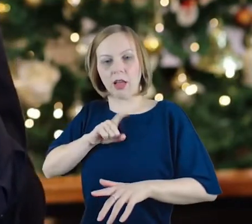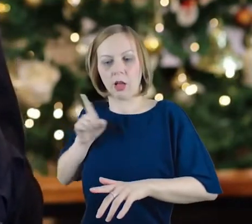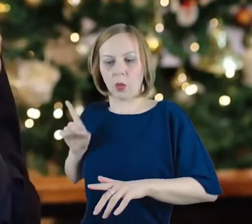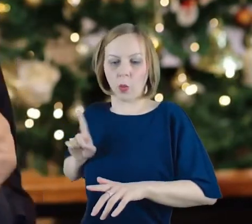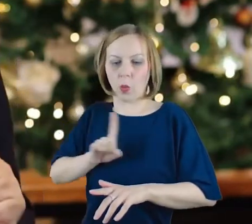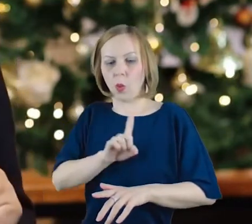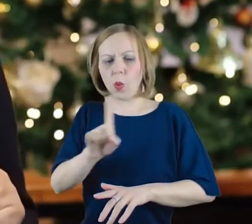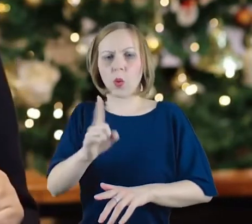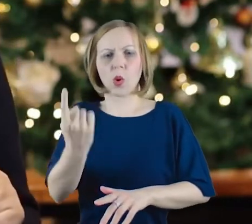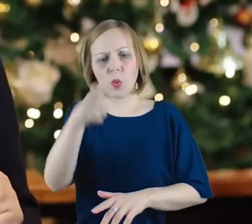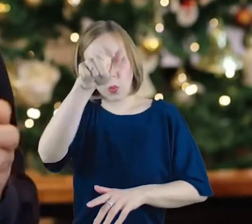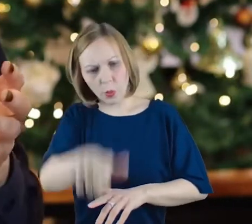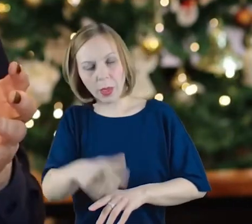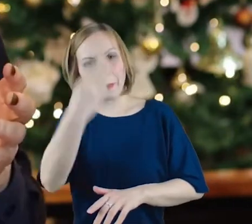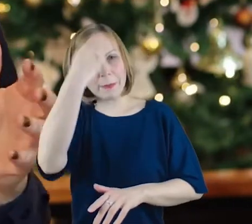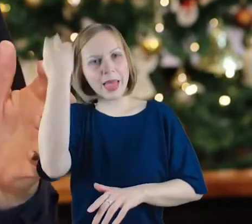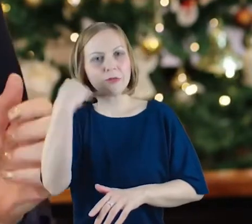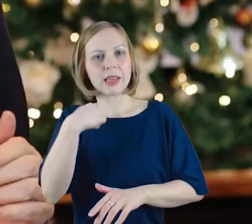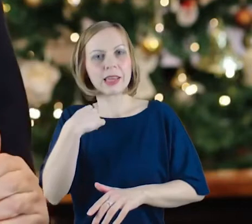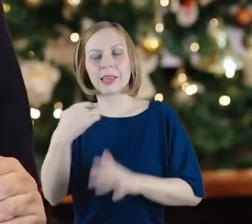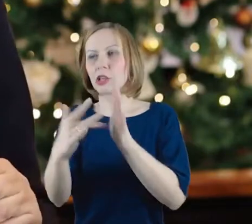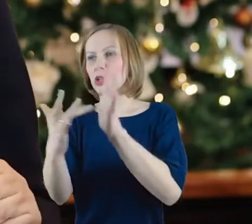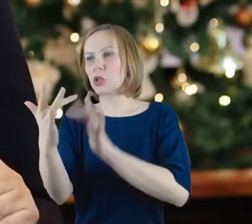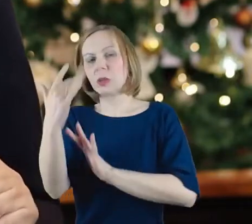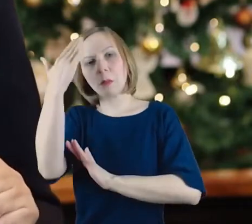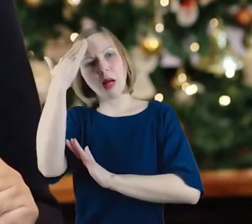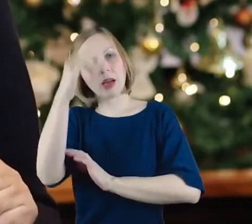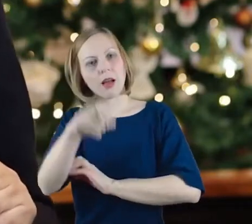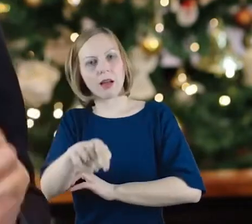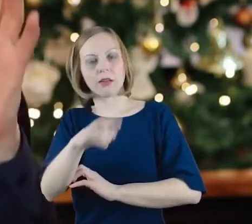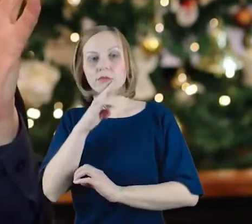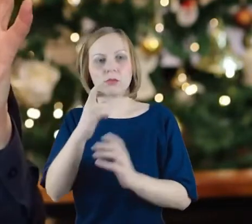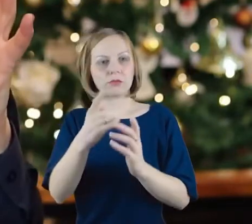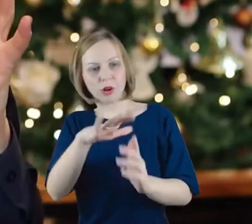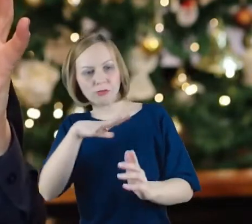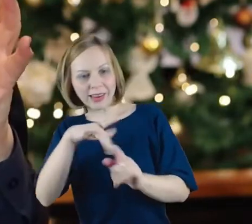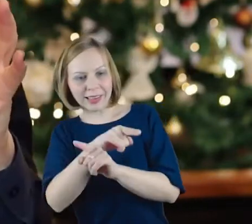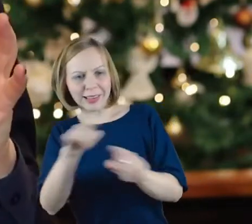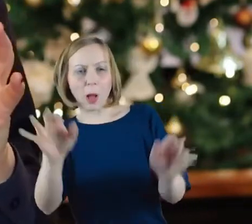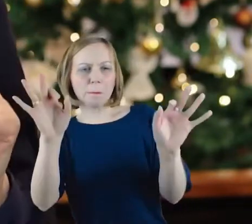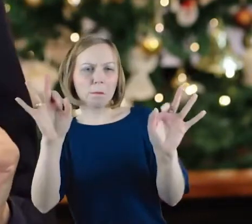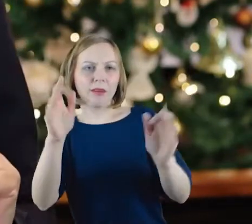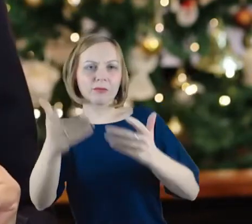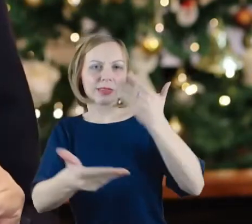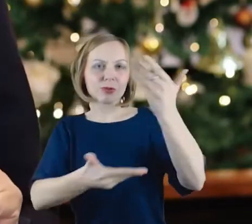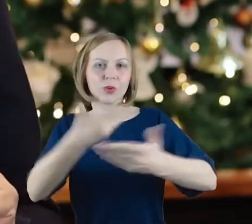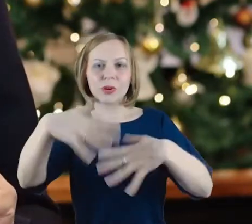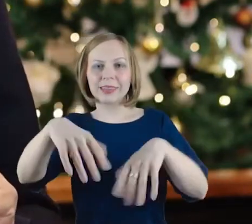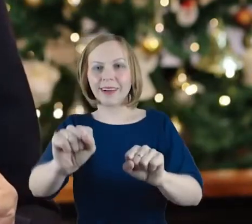mother of Jesus. And so the scene is set, ready for the perfect story of Christmas to